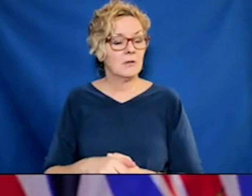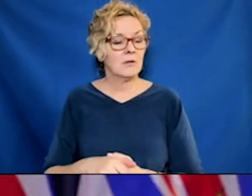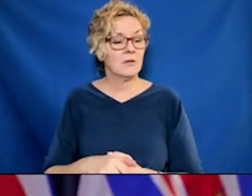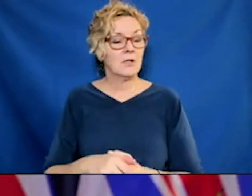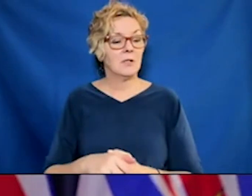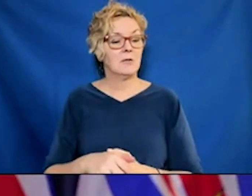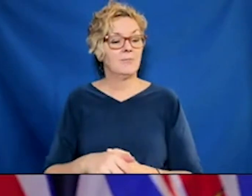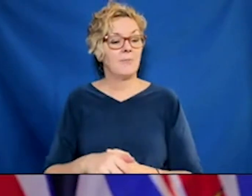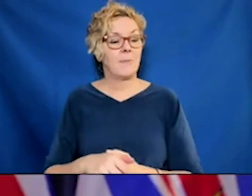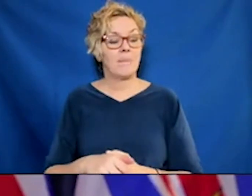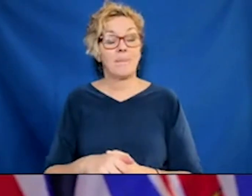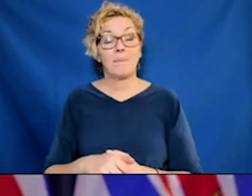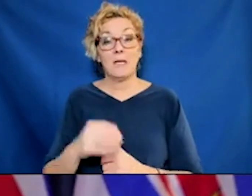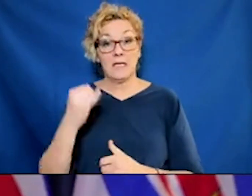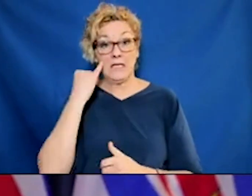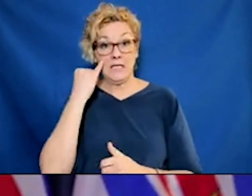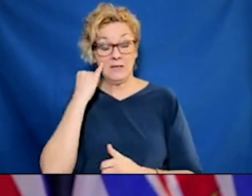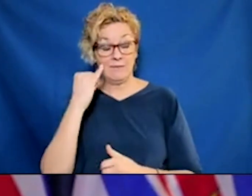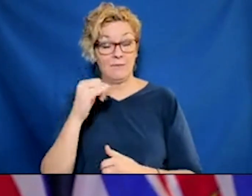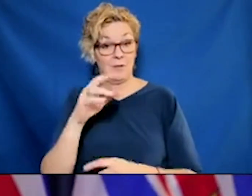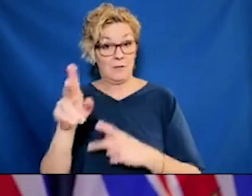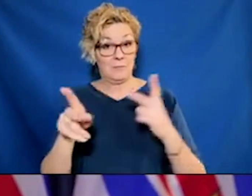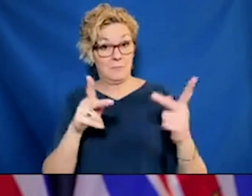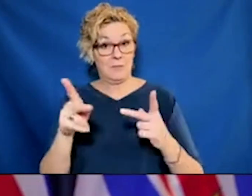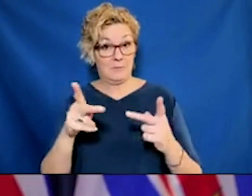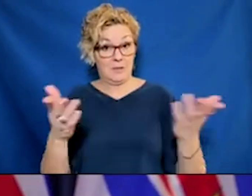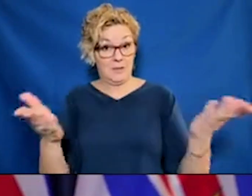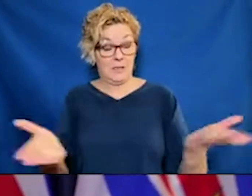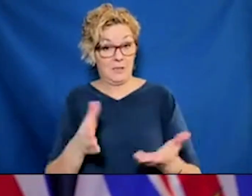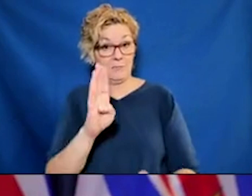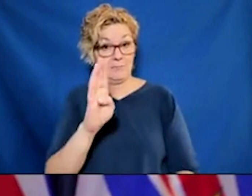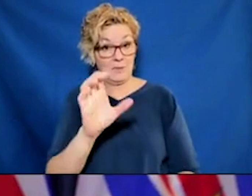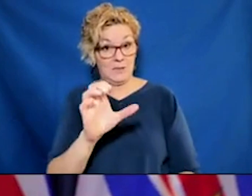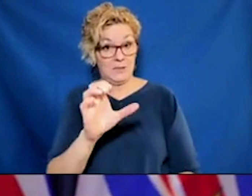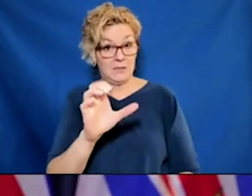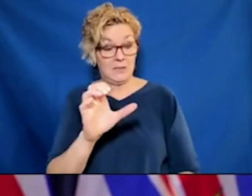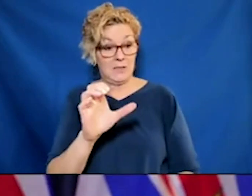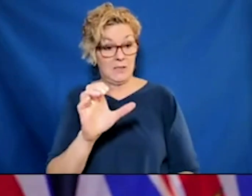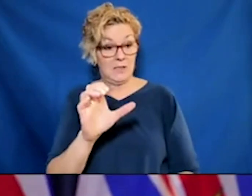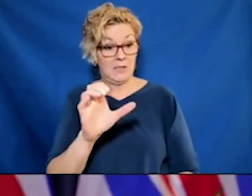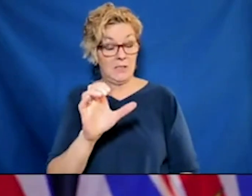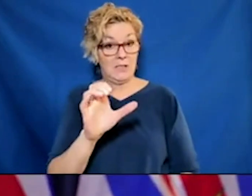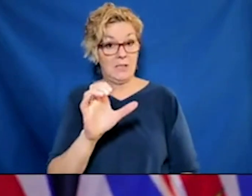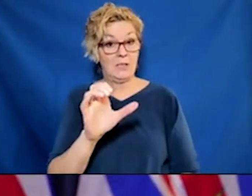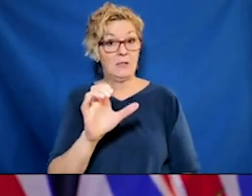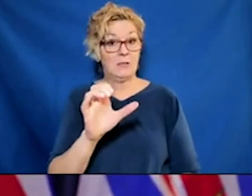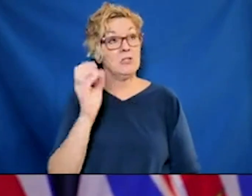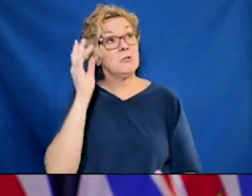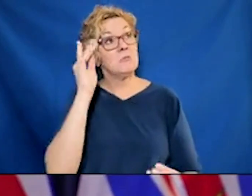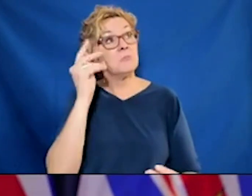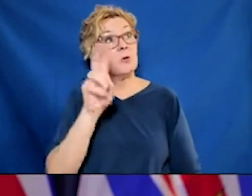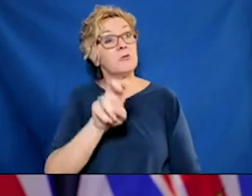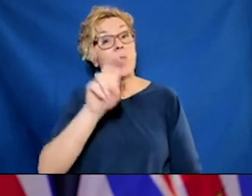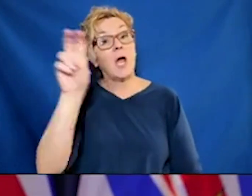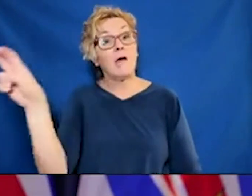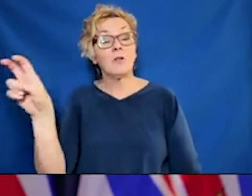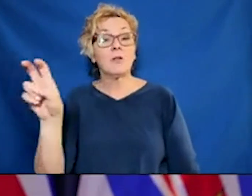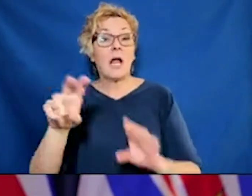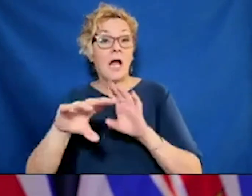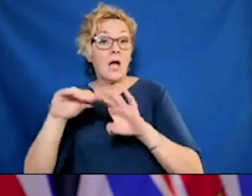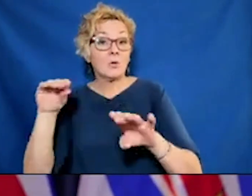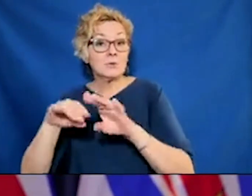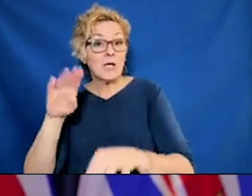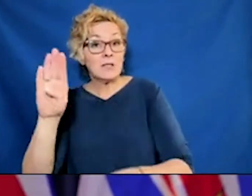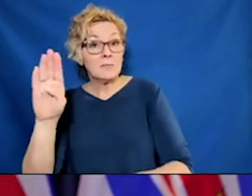travel elsewhere, whether it's internationally or to other parts of Canada, the same. Don't do it right now. This is a